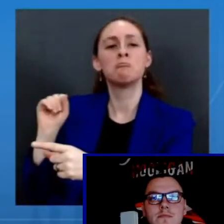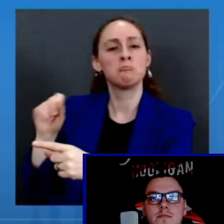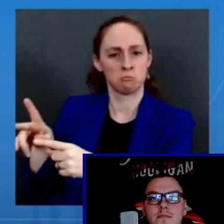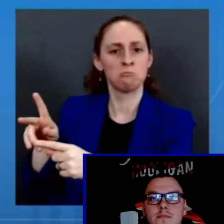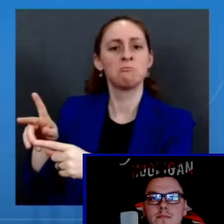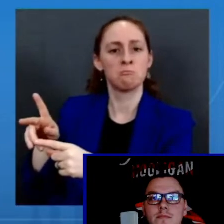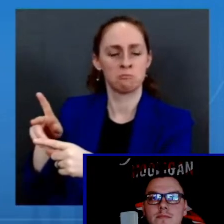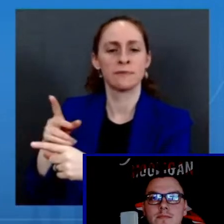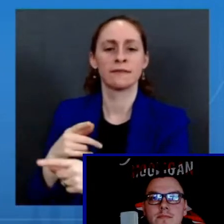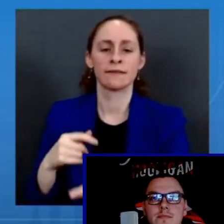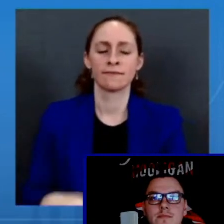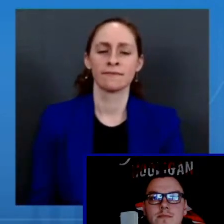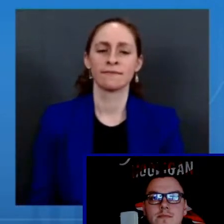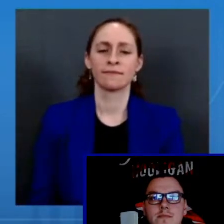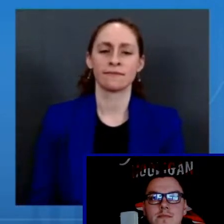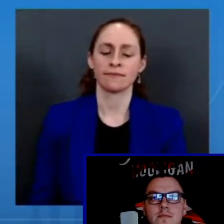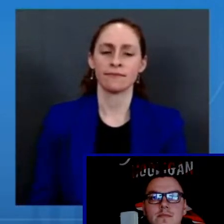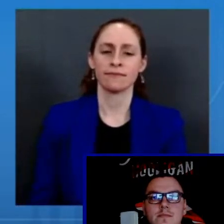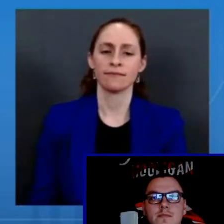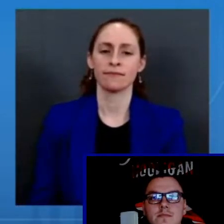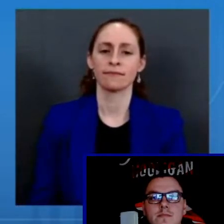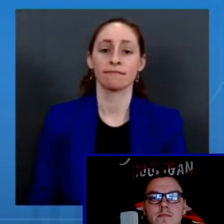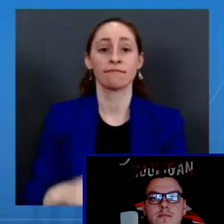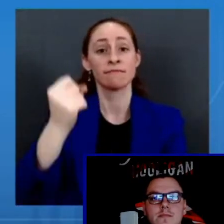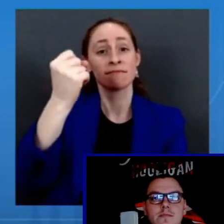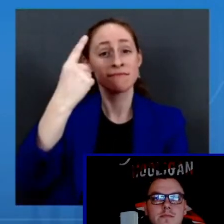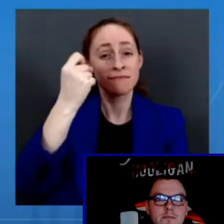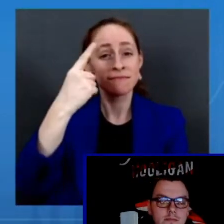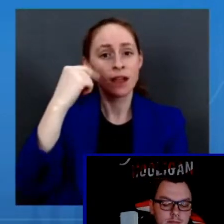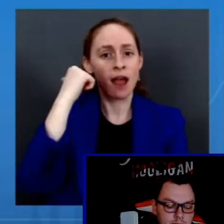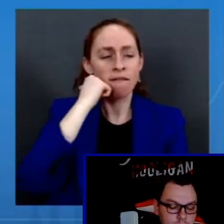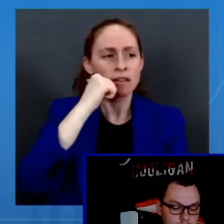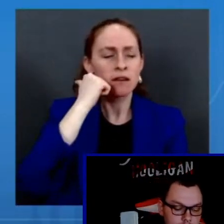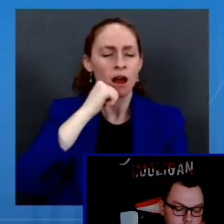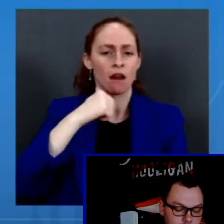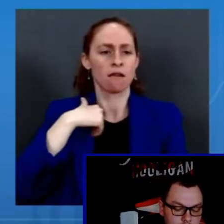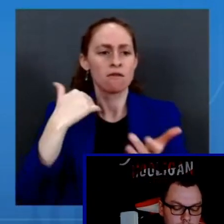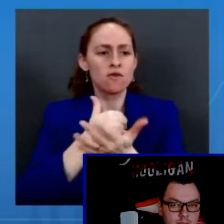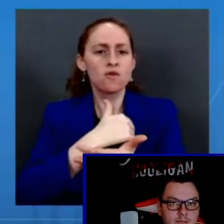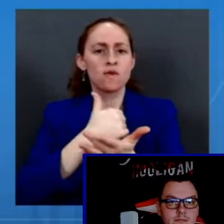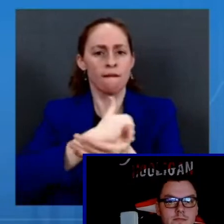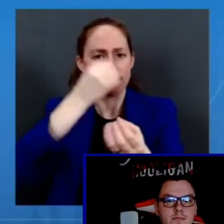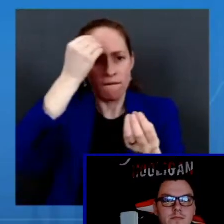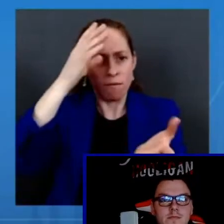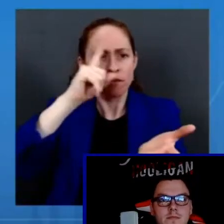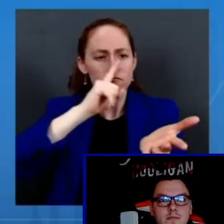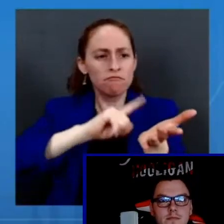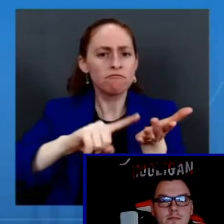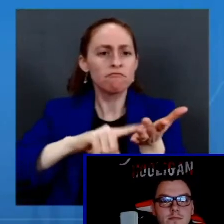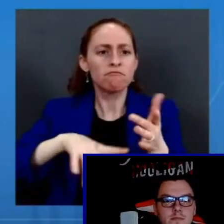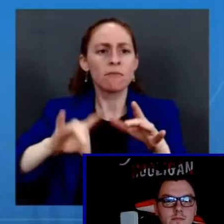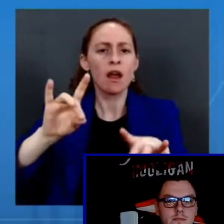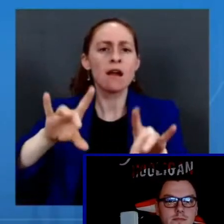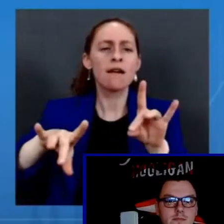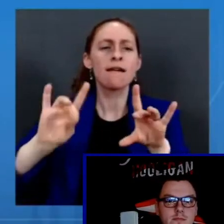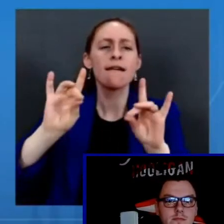Omicron variant, early data on the vaccine is promising against Omicron, especially when people are